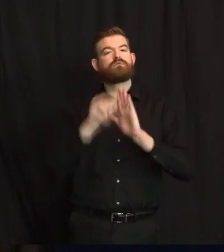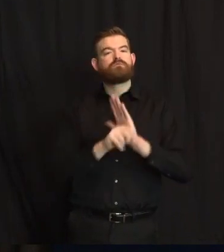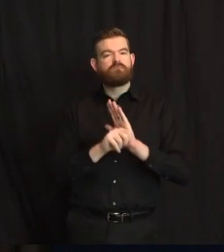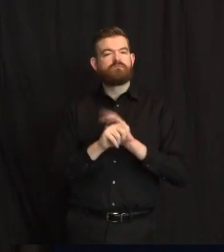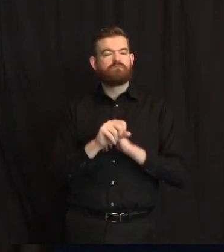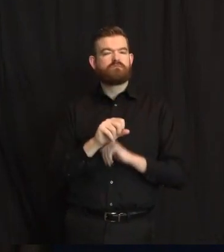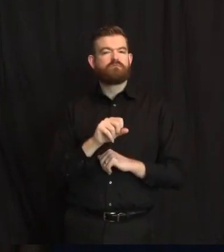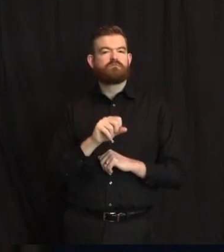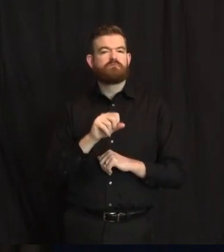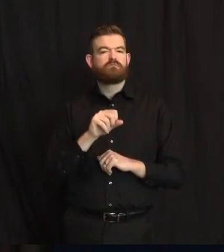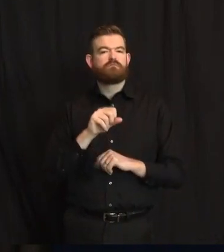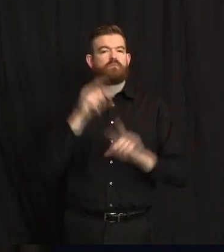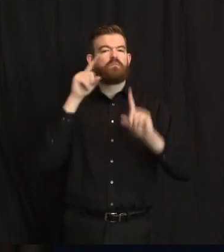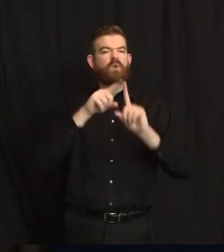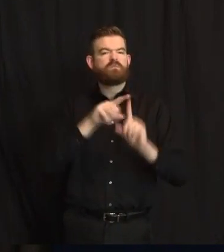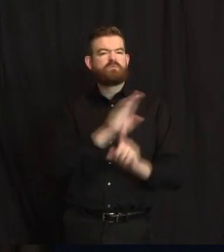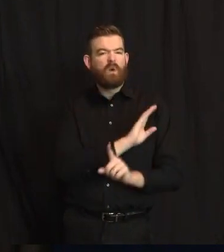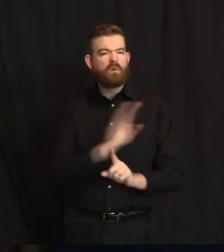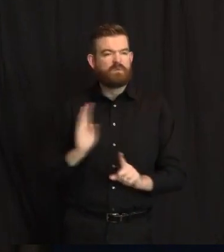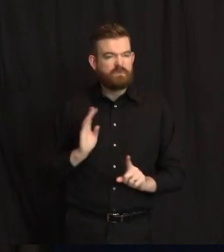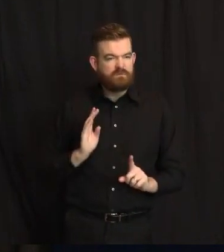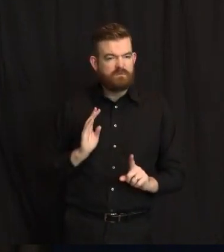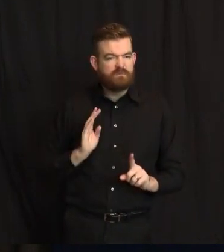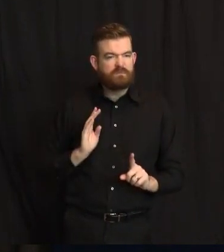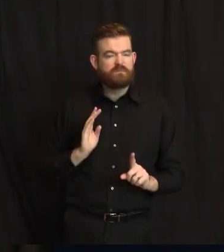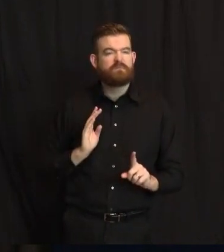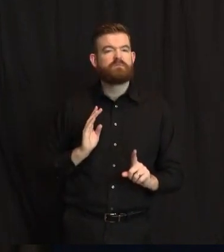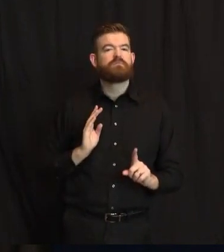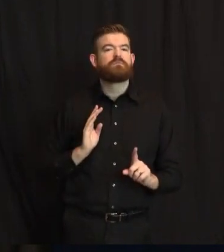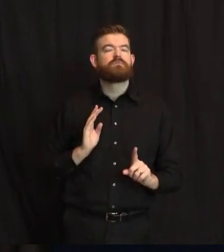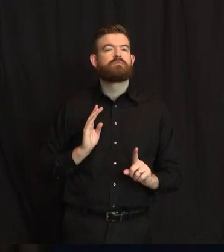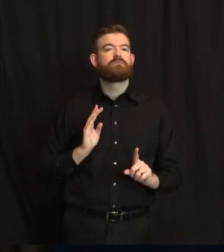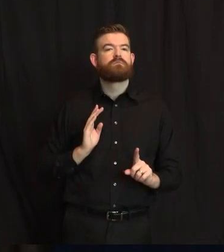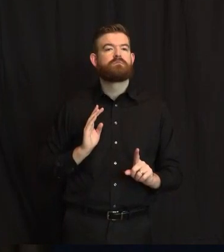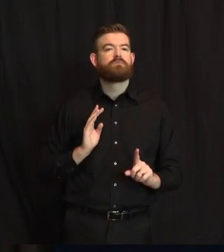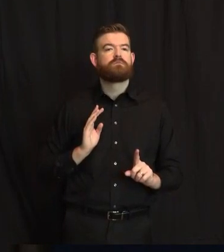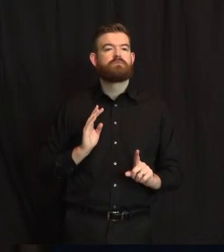to work with parole so they can conduct their parole board hearings remotely.